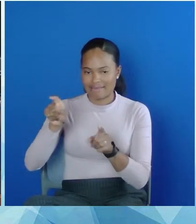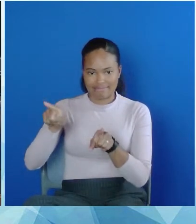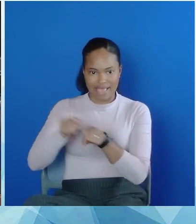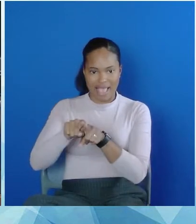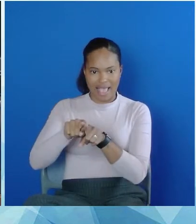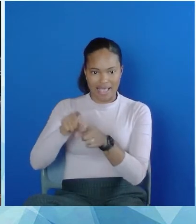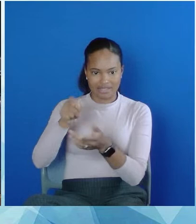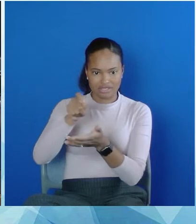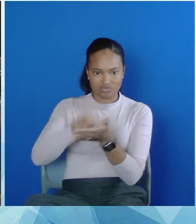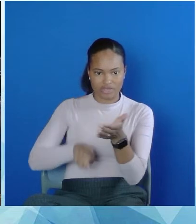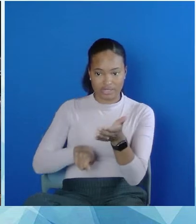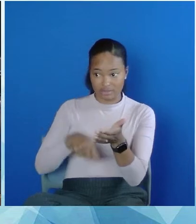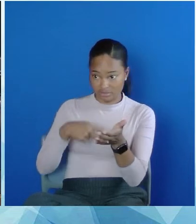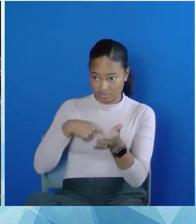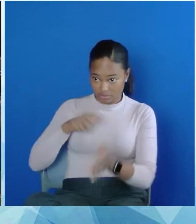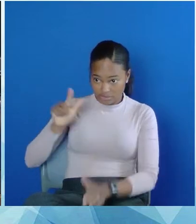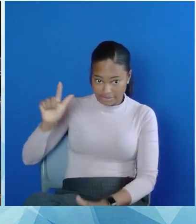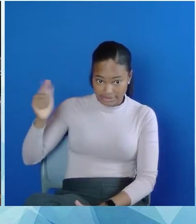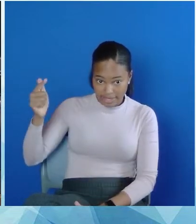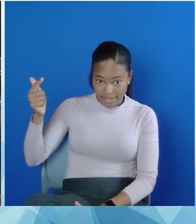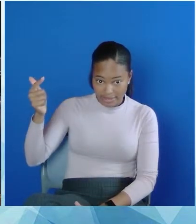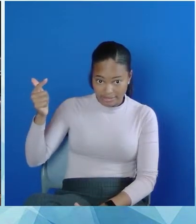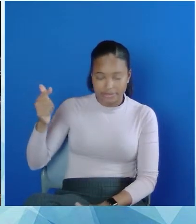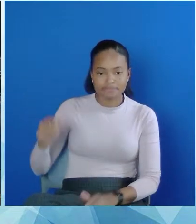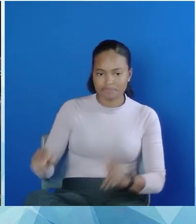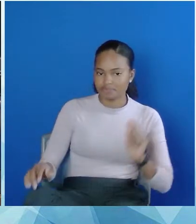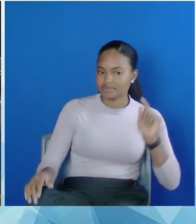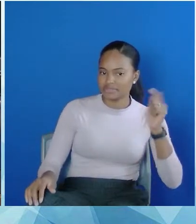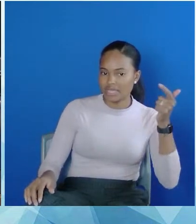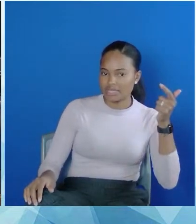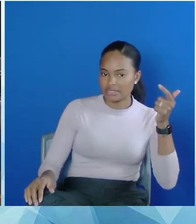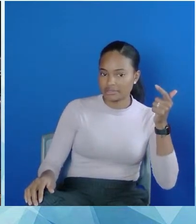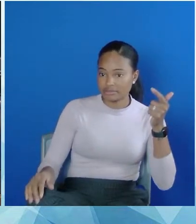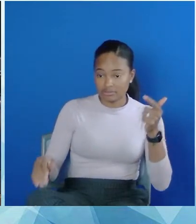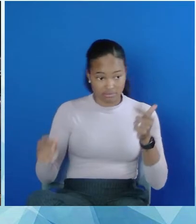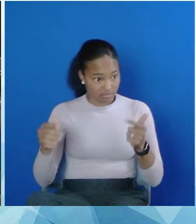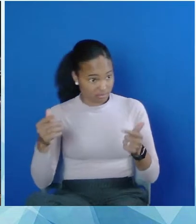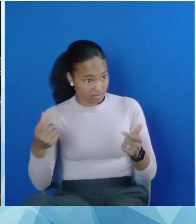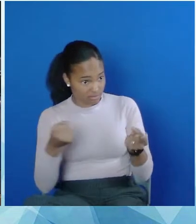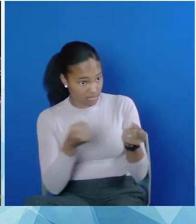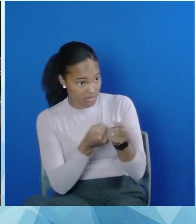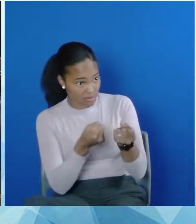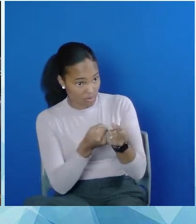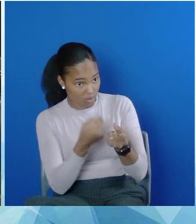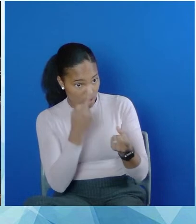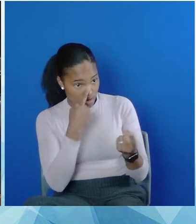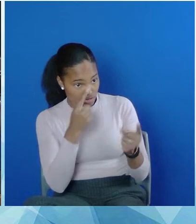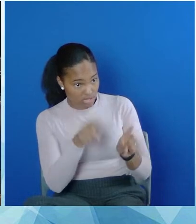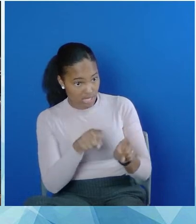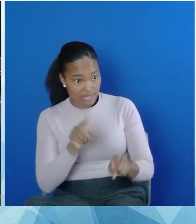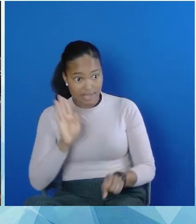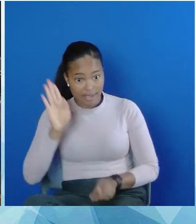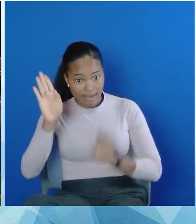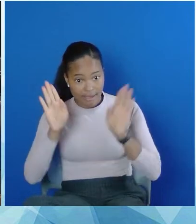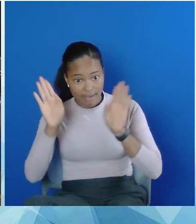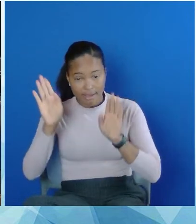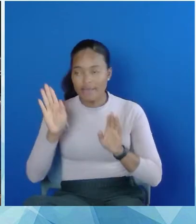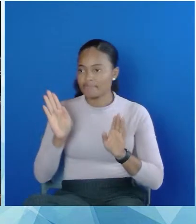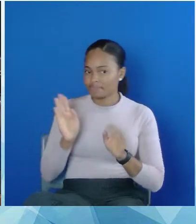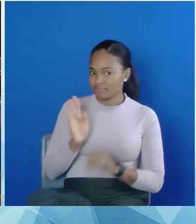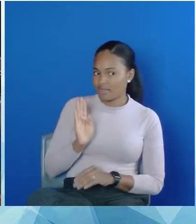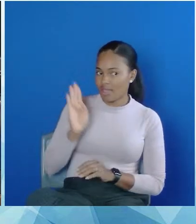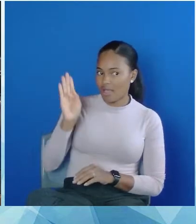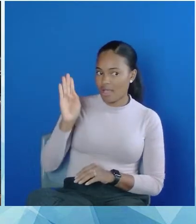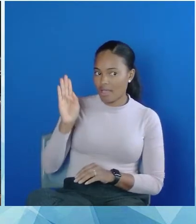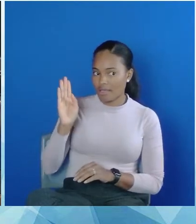Do I have a second? Second. All those in favor say aye. Aye. Aye. Opposed?